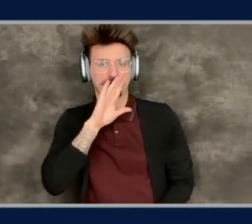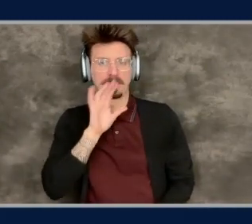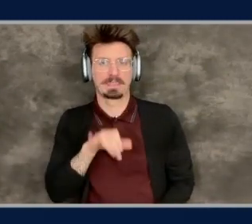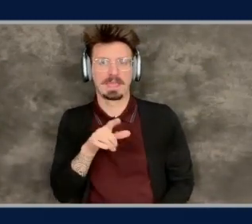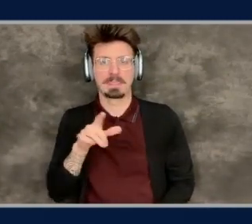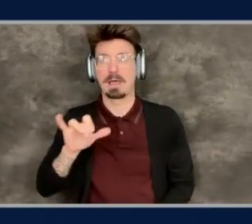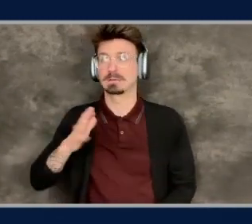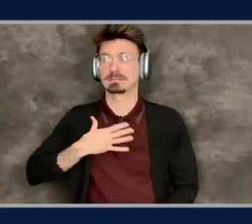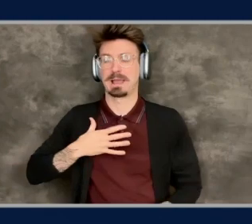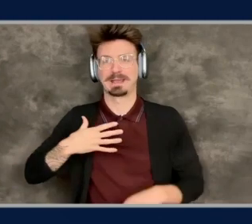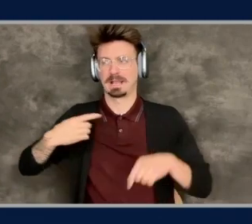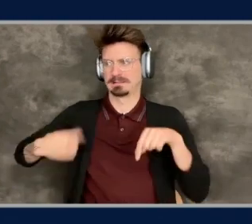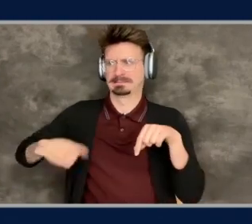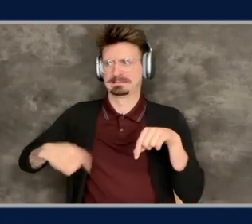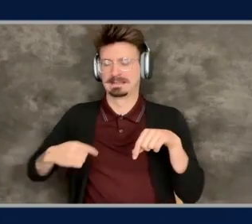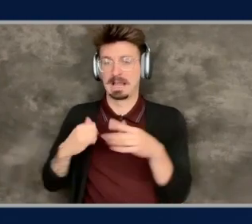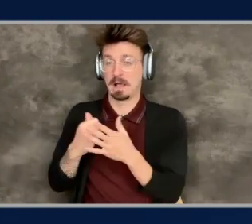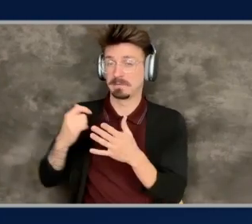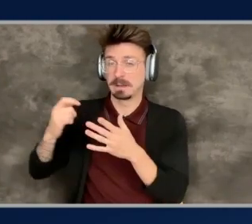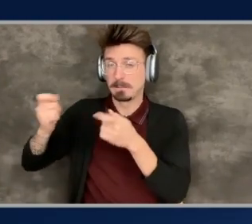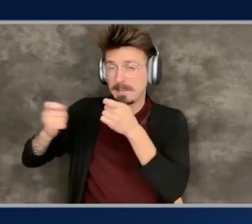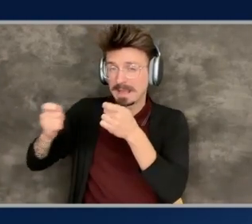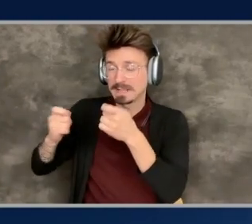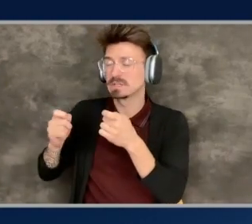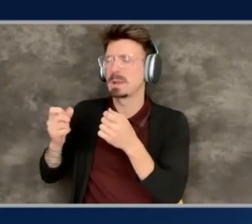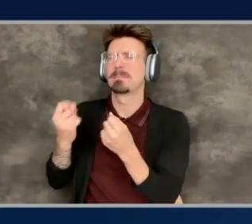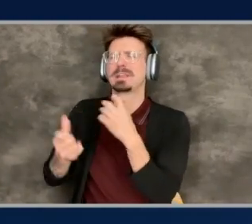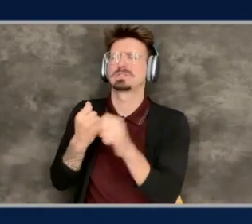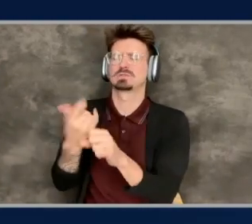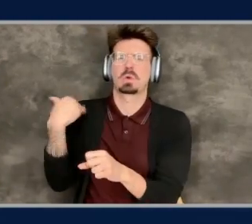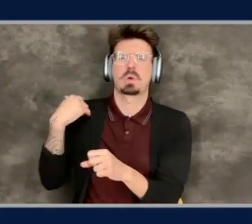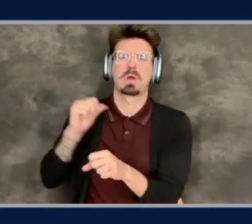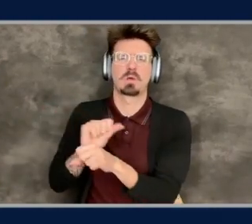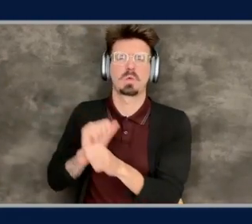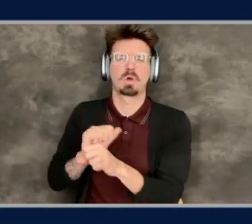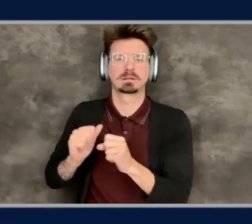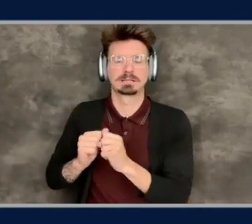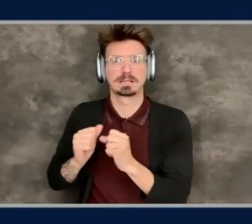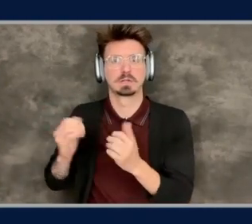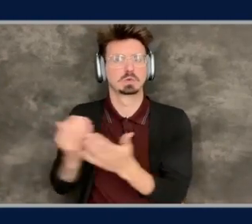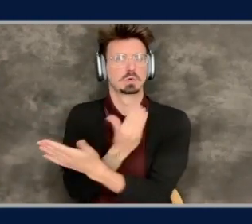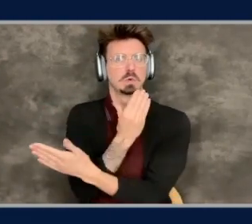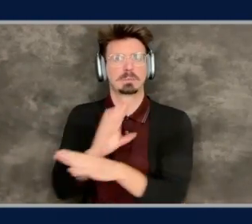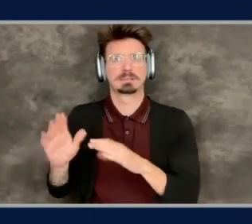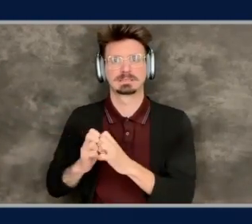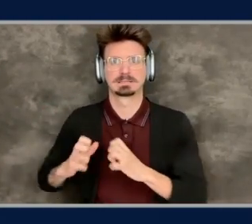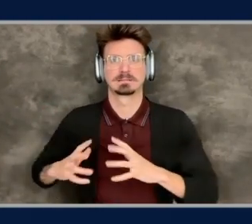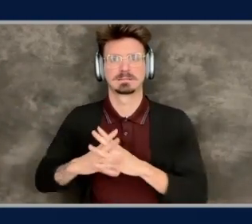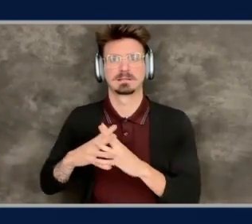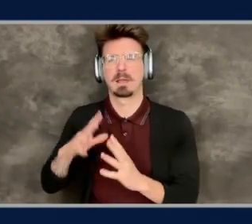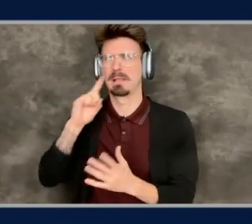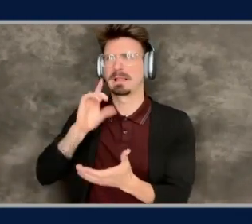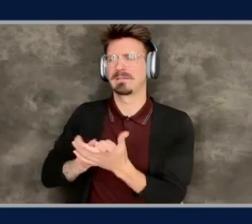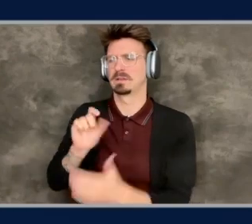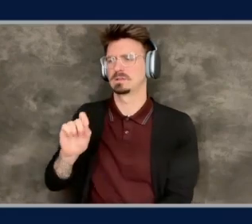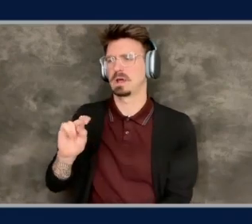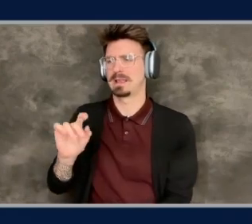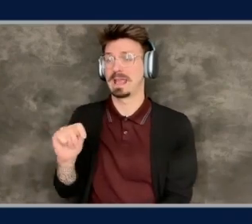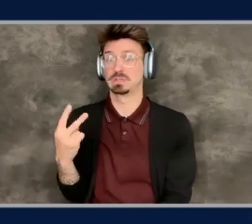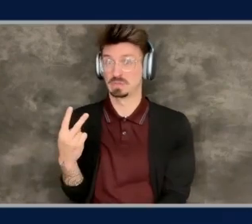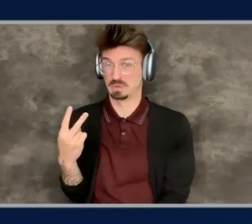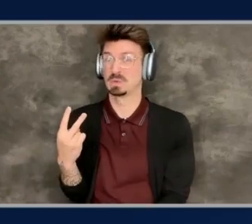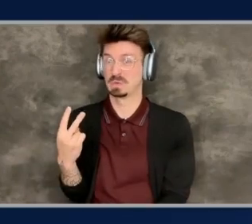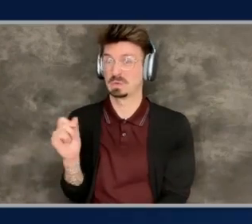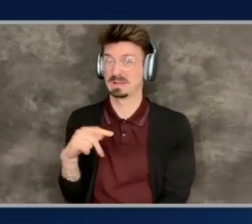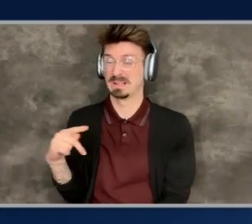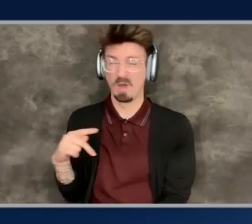manage. Many years ago when I worked at a startup, there was an M&A of an older, I believe it was a .NET 2 application. It's pretty